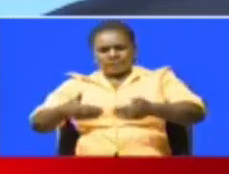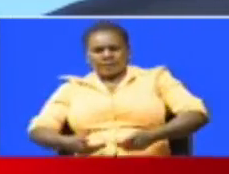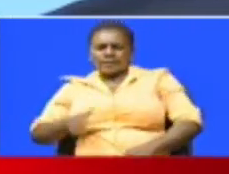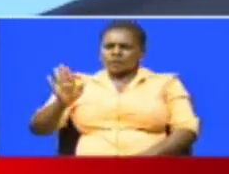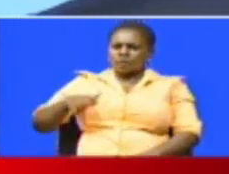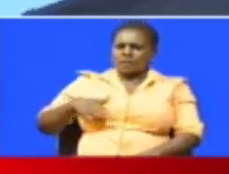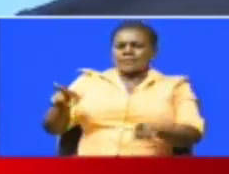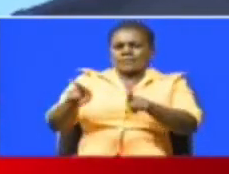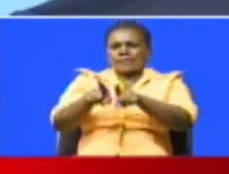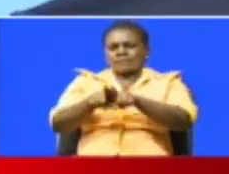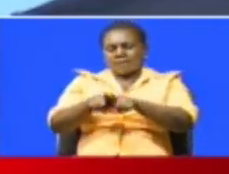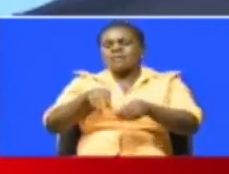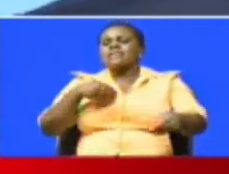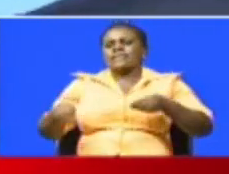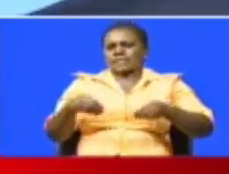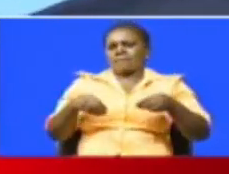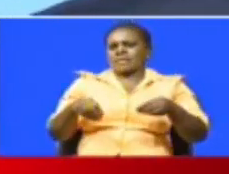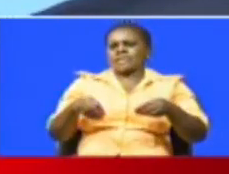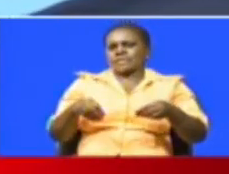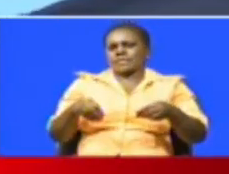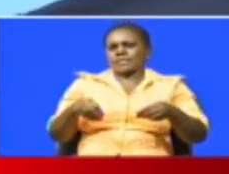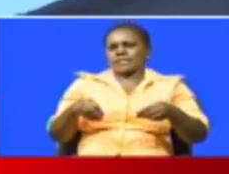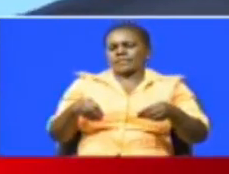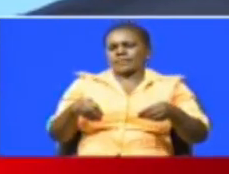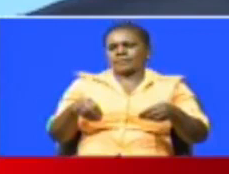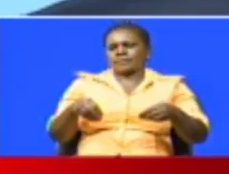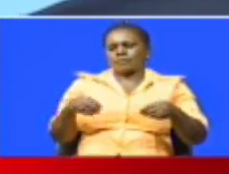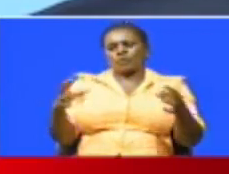mothers, and people living with disabilities.